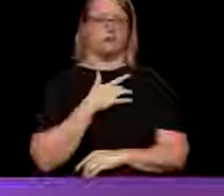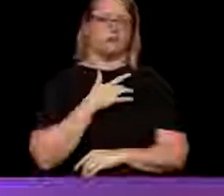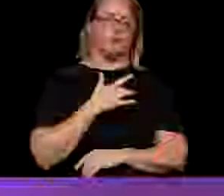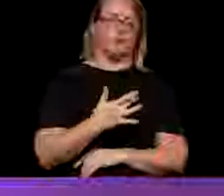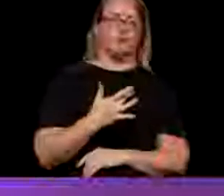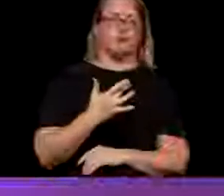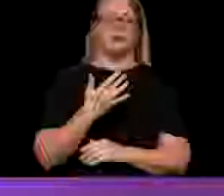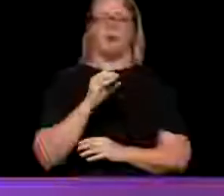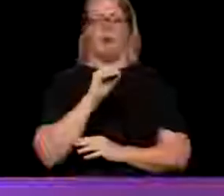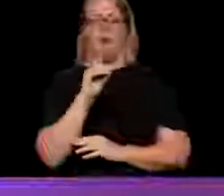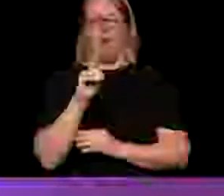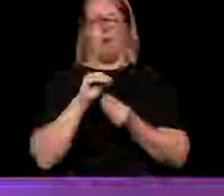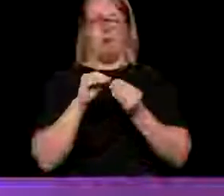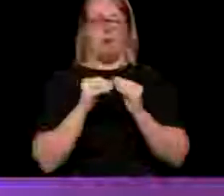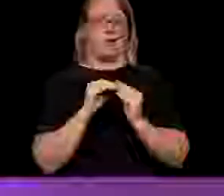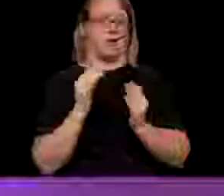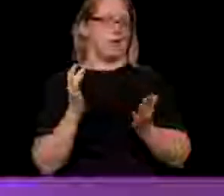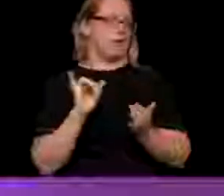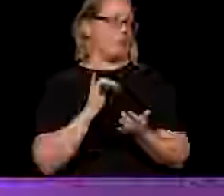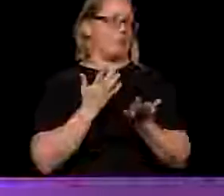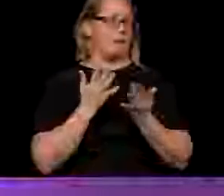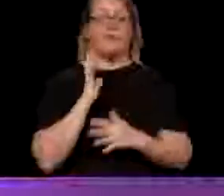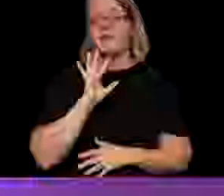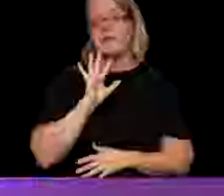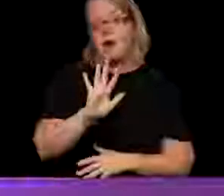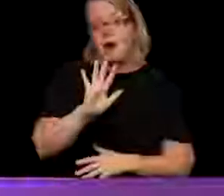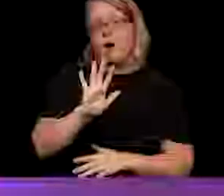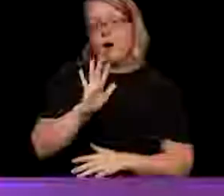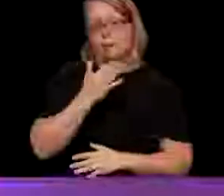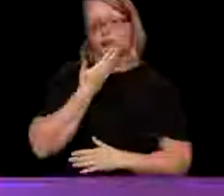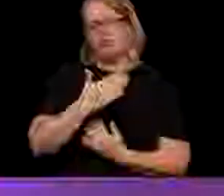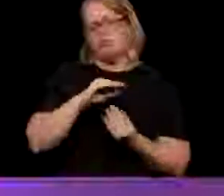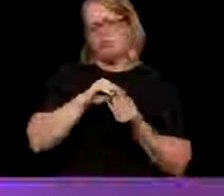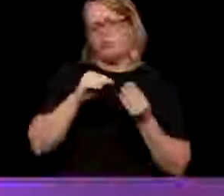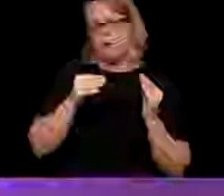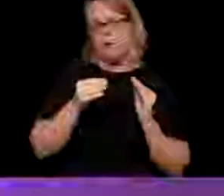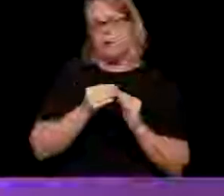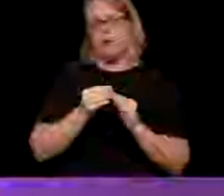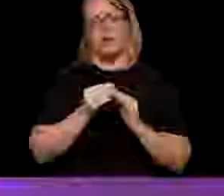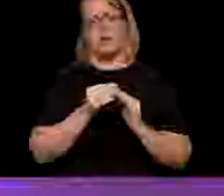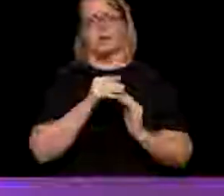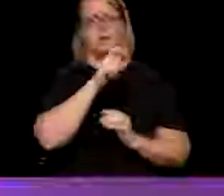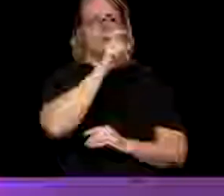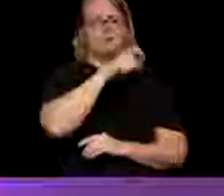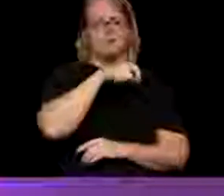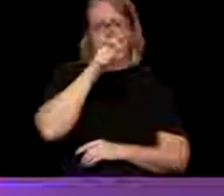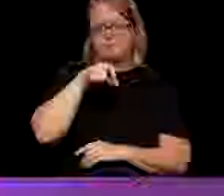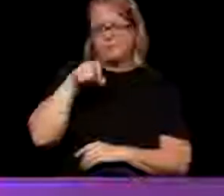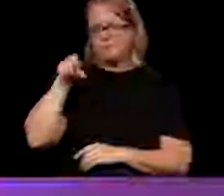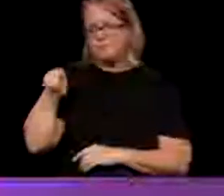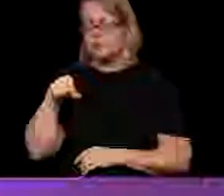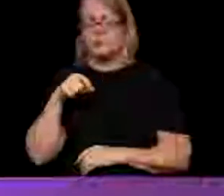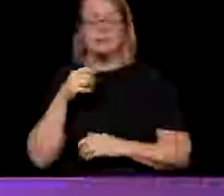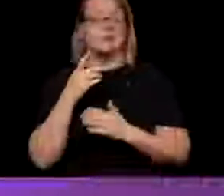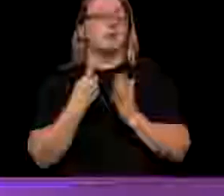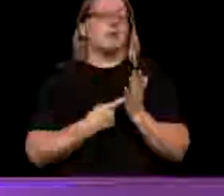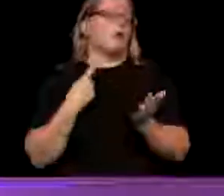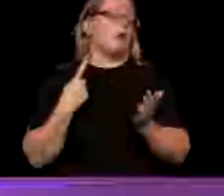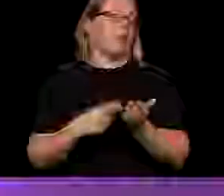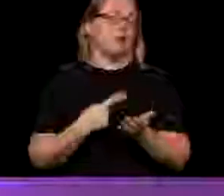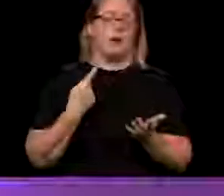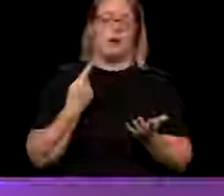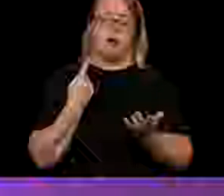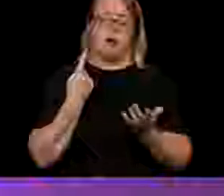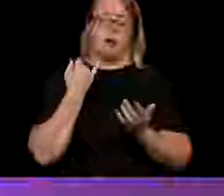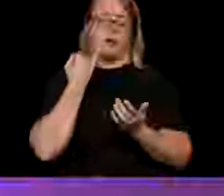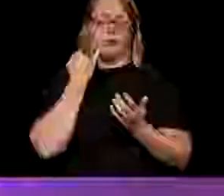going to paint? I like to use an odd number. 5 is a pretty good start. Sometimes people use 4, sometimes you